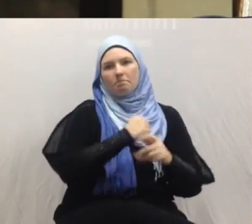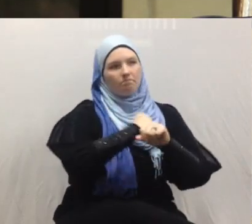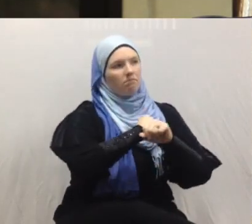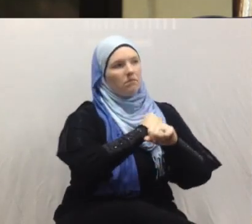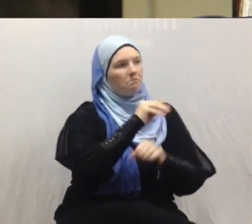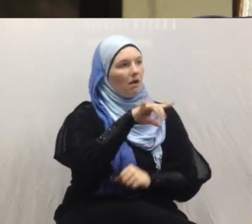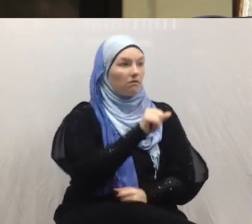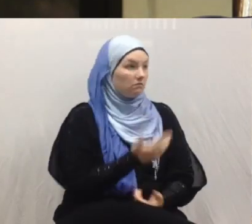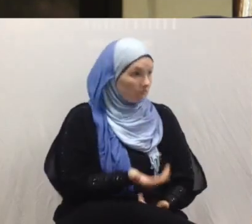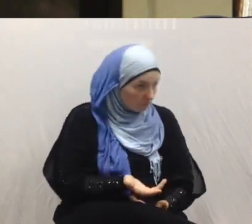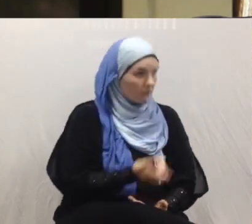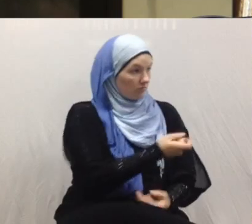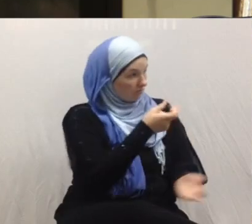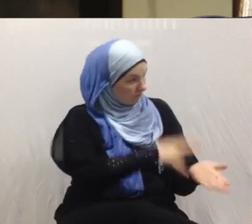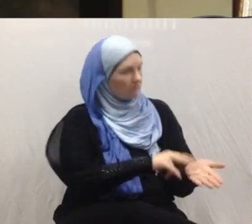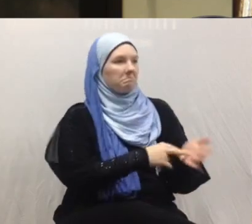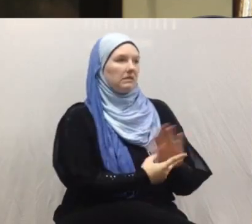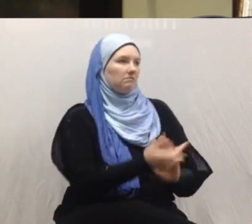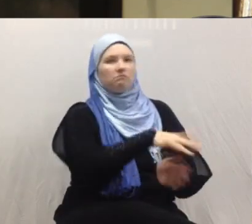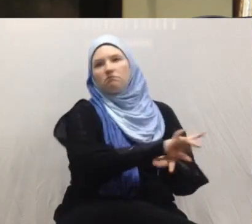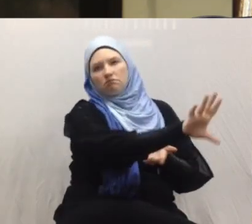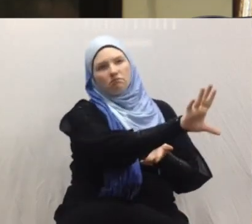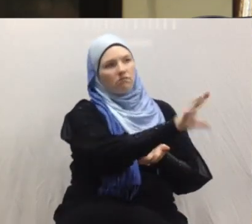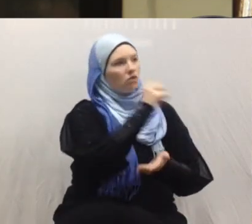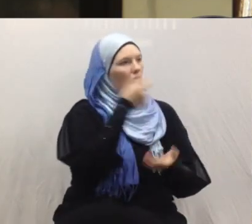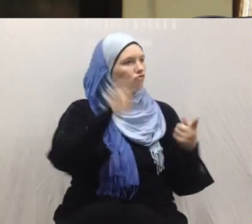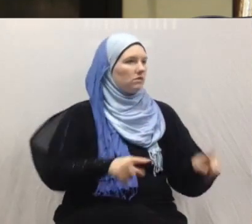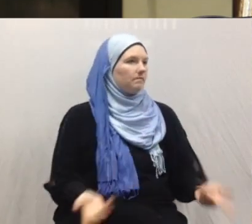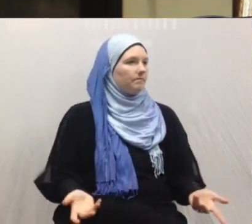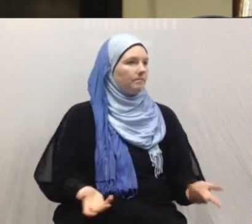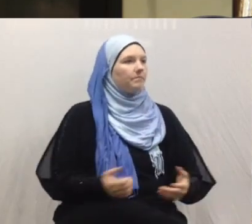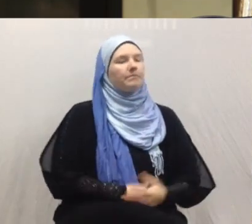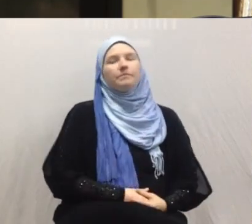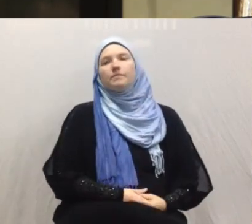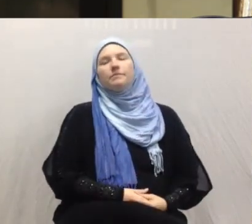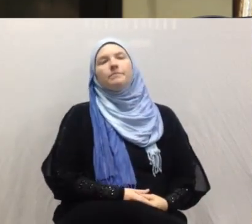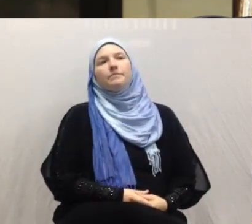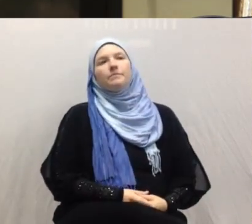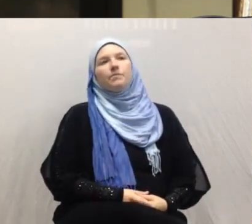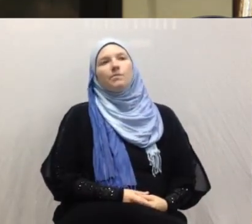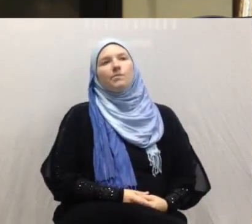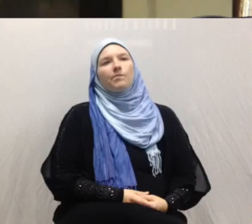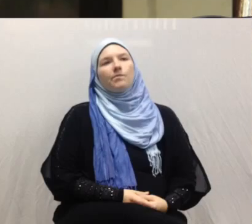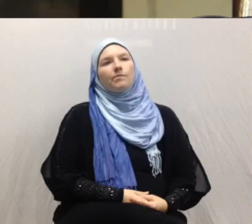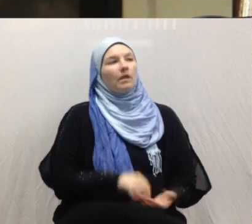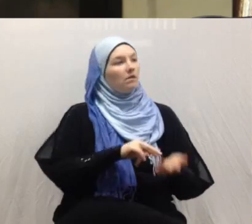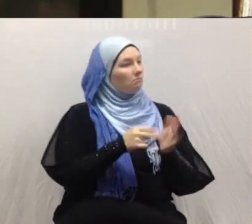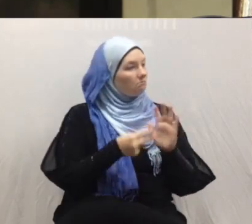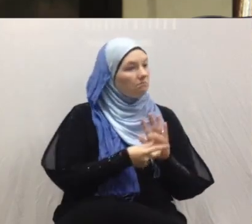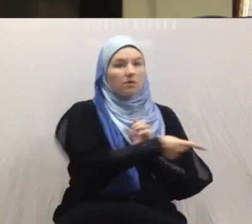A stranger under protection shall be as his host, doing no harm and committing no